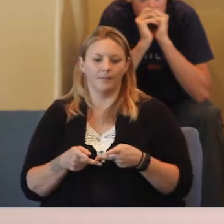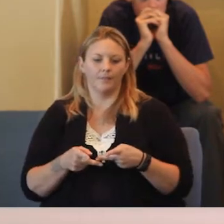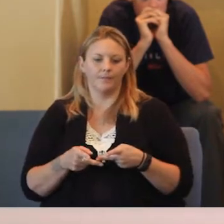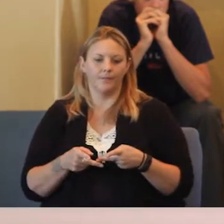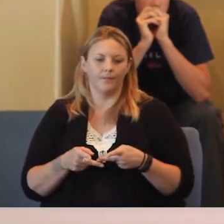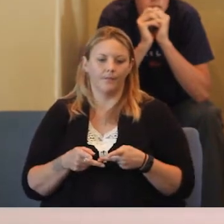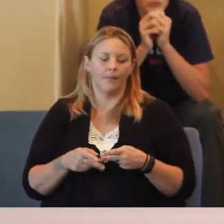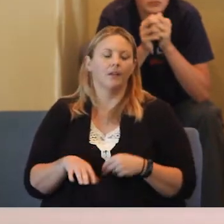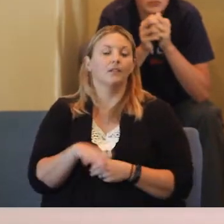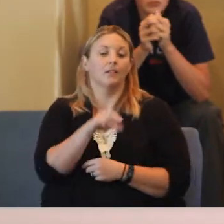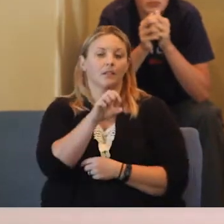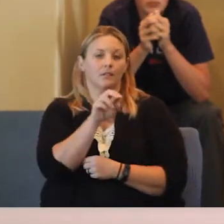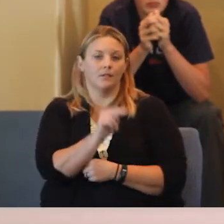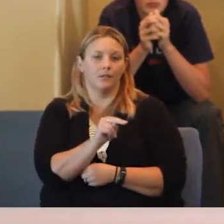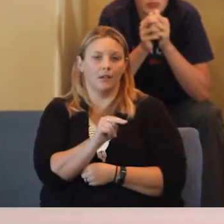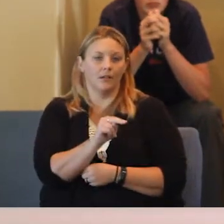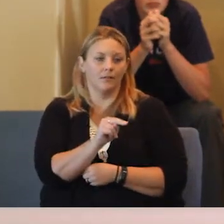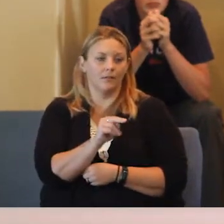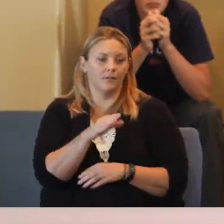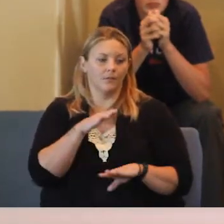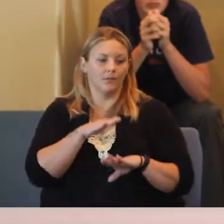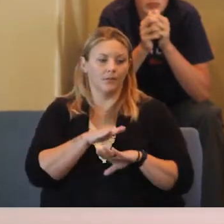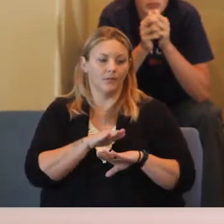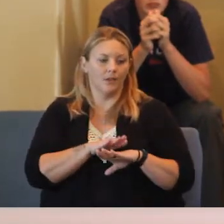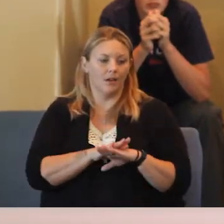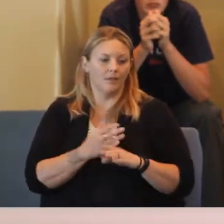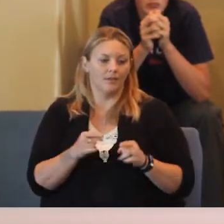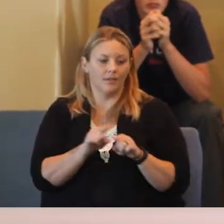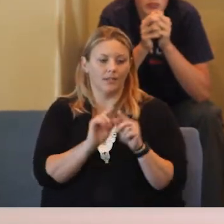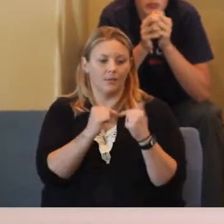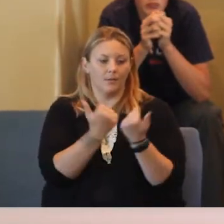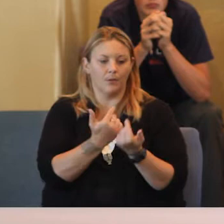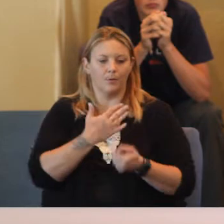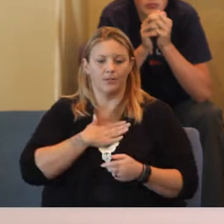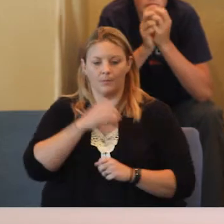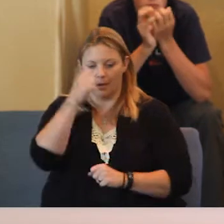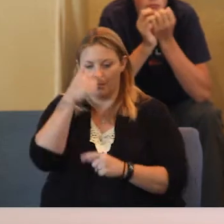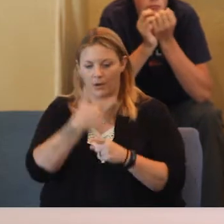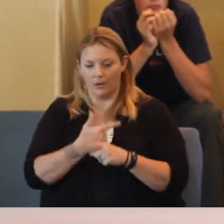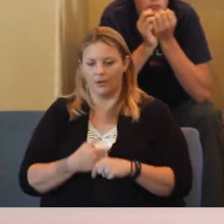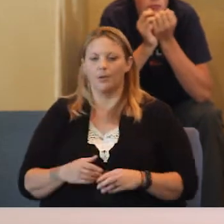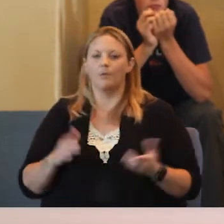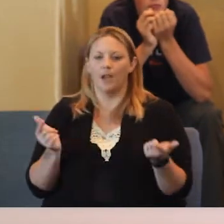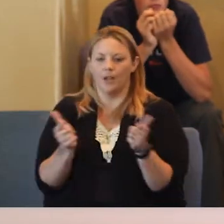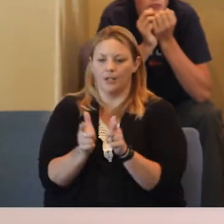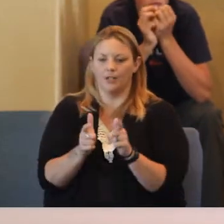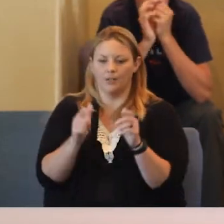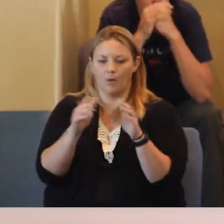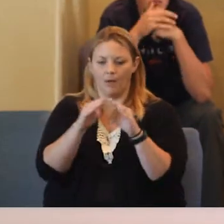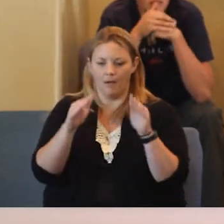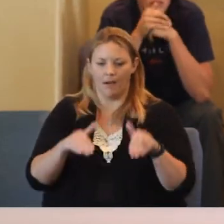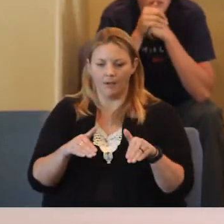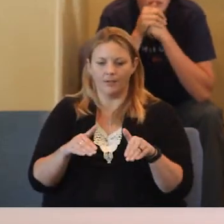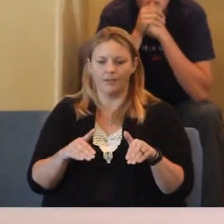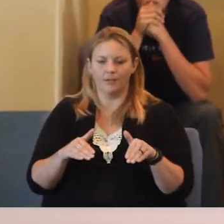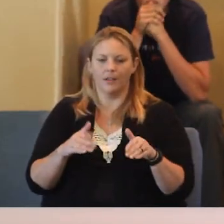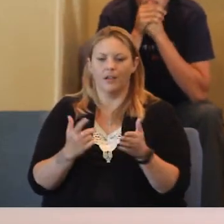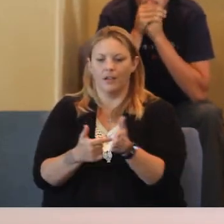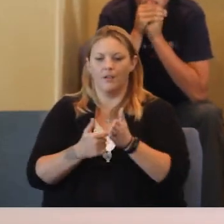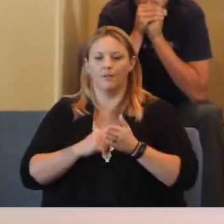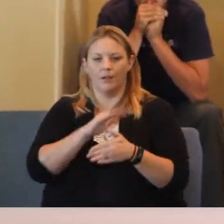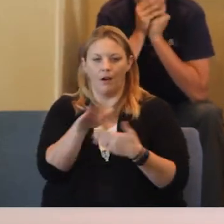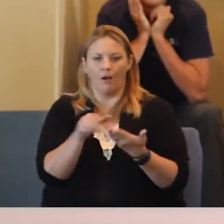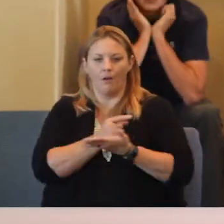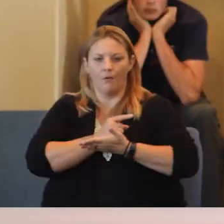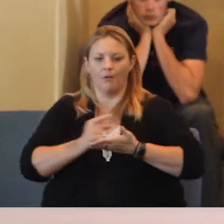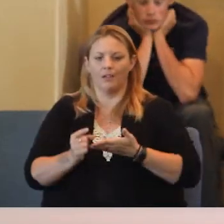Now, Don was on the same crew as my brother Joel and wasn't with any of the rest of the group. On my site, we had a very small house, and it took